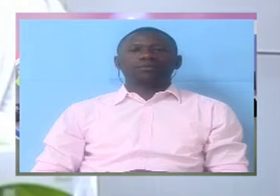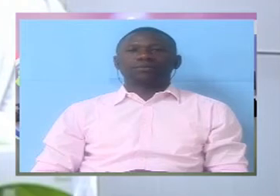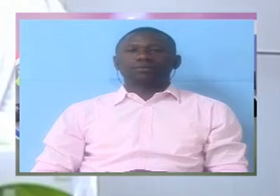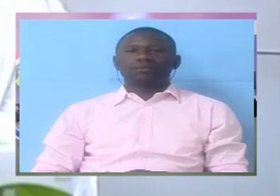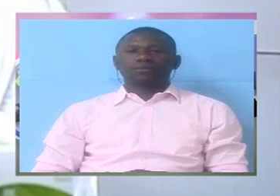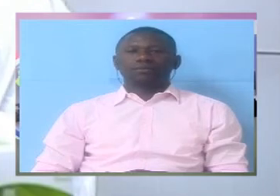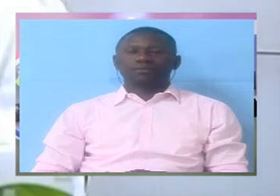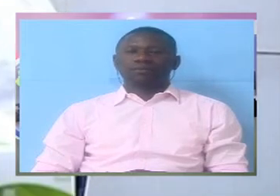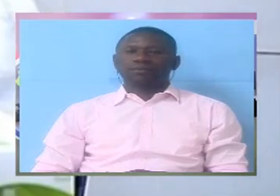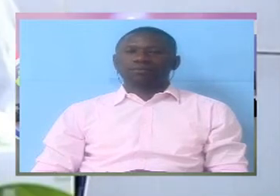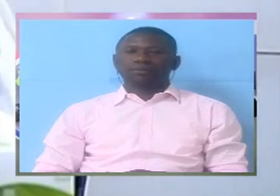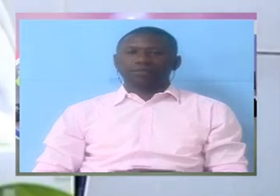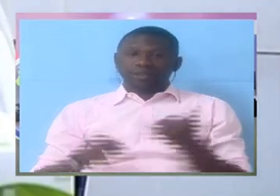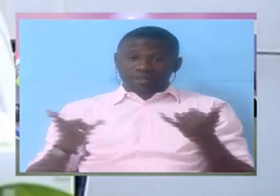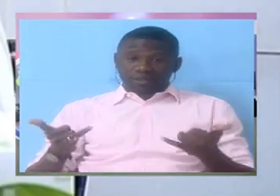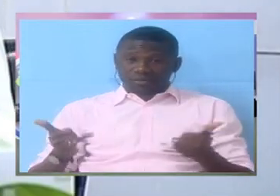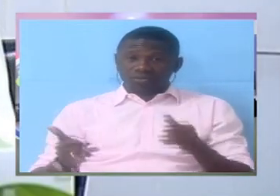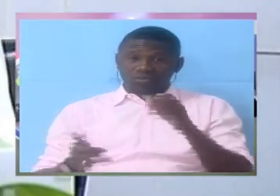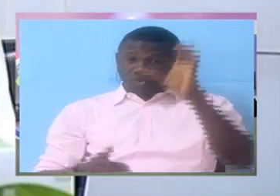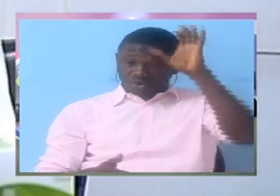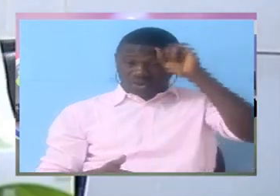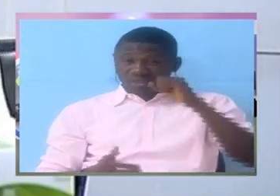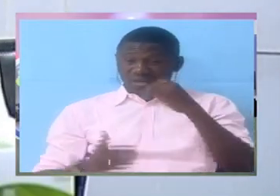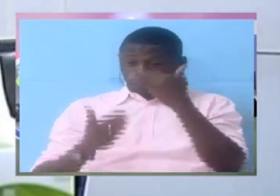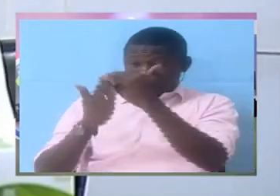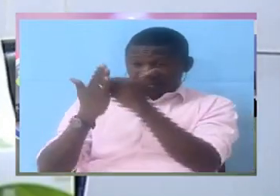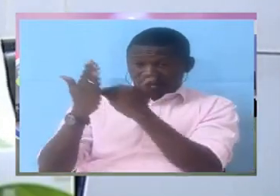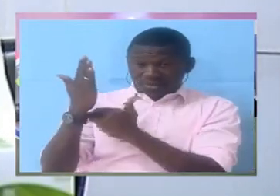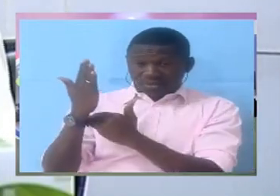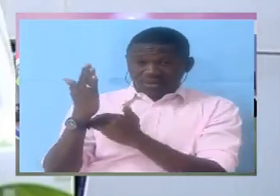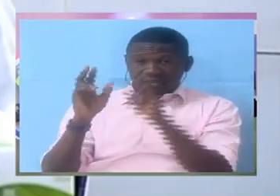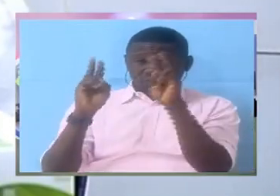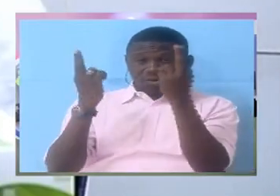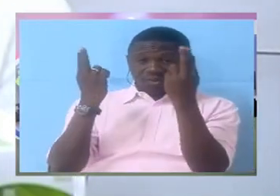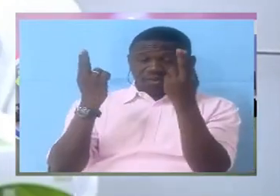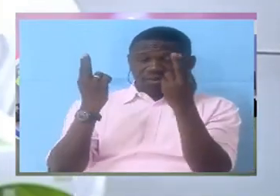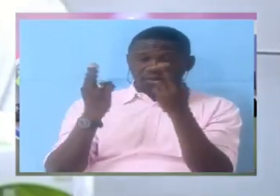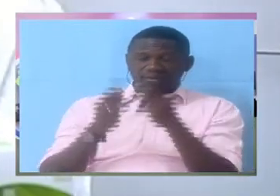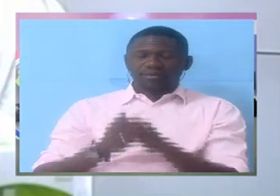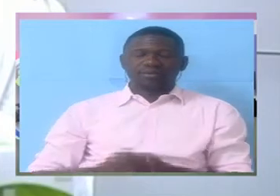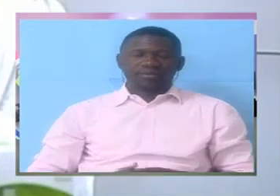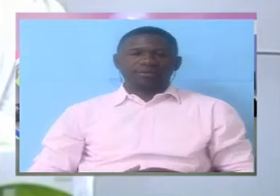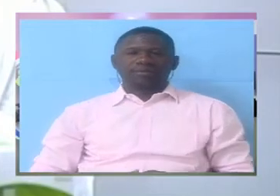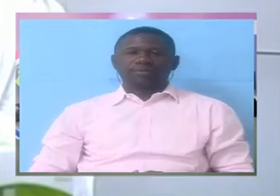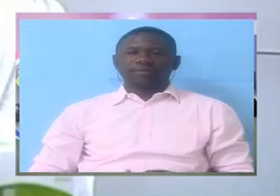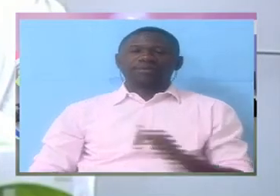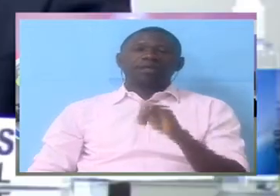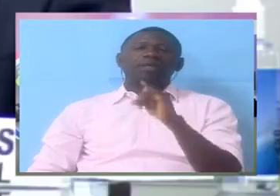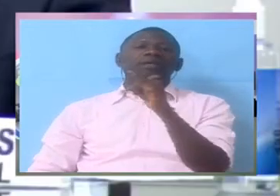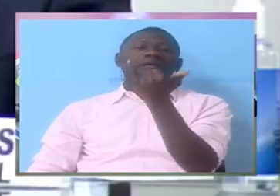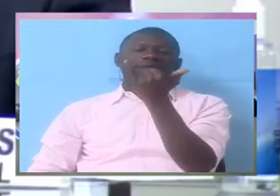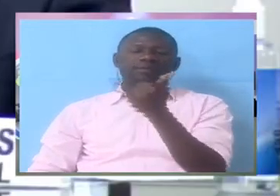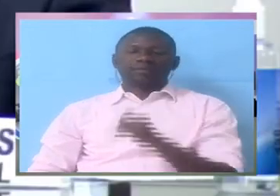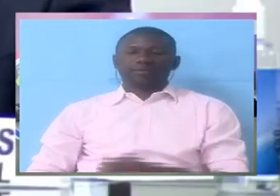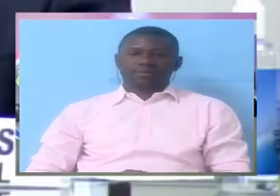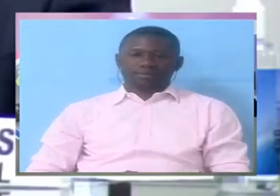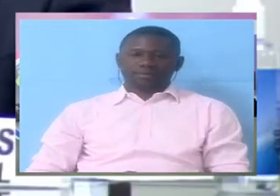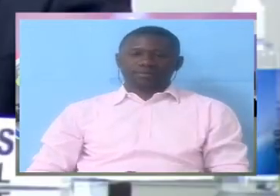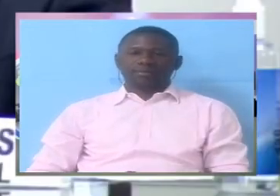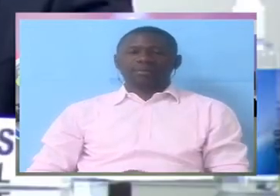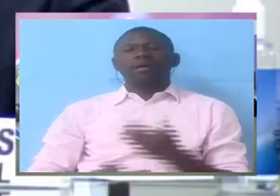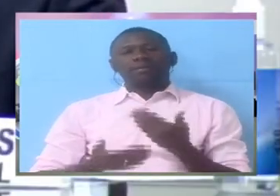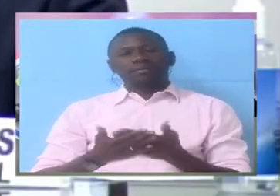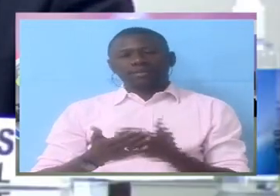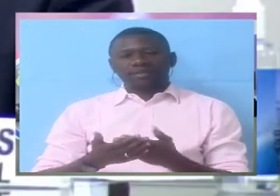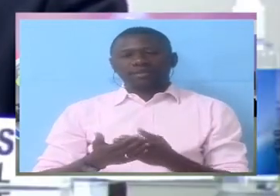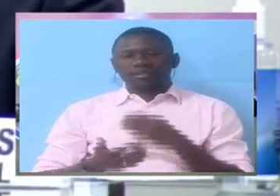Do you understand? Ya faham la ngam bevo. Yes. Ah. Would you kindly draw the microphone closer to you so that